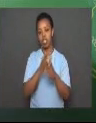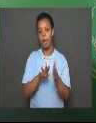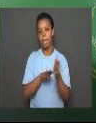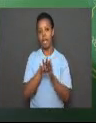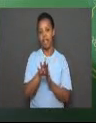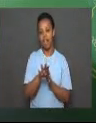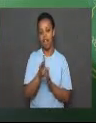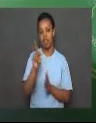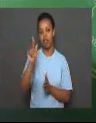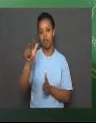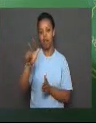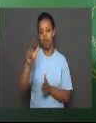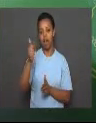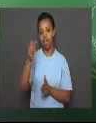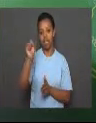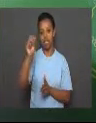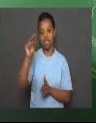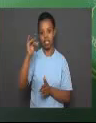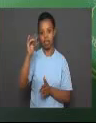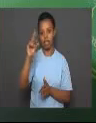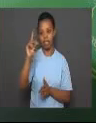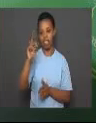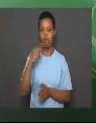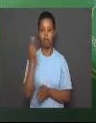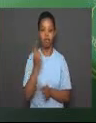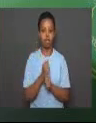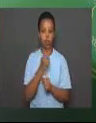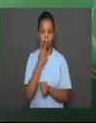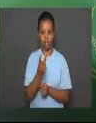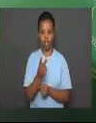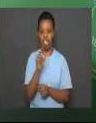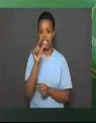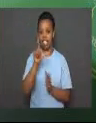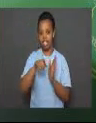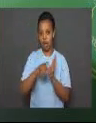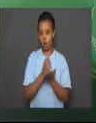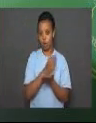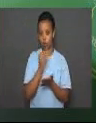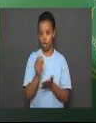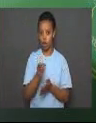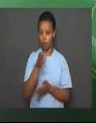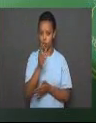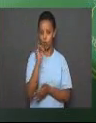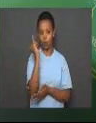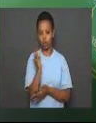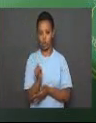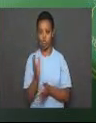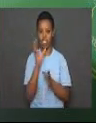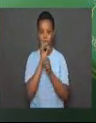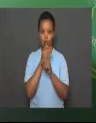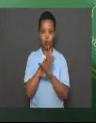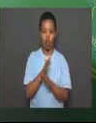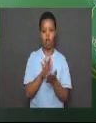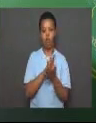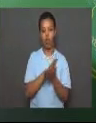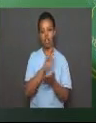bacterial plasmids. Take a minute or so to quickly draw the diagram on a sheet